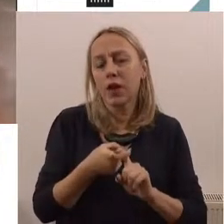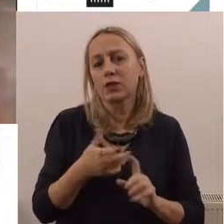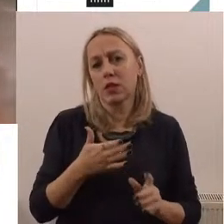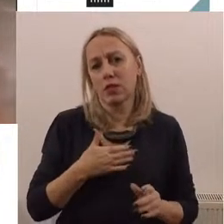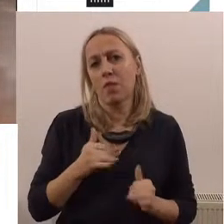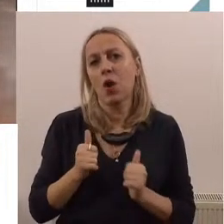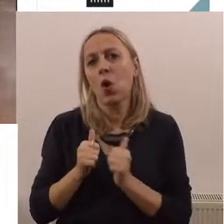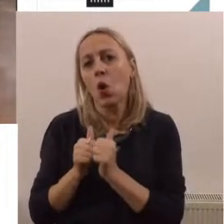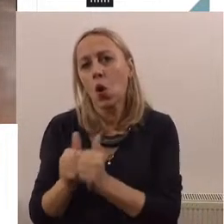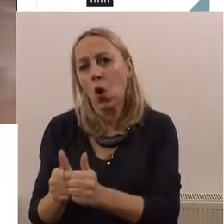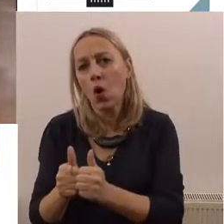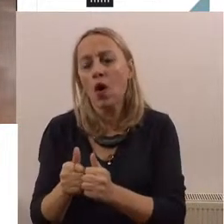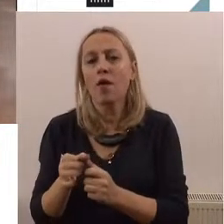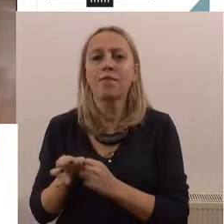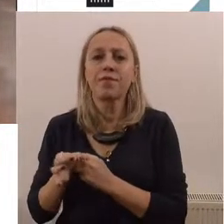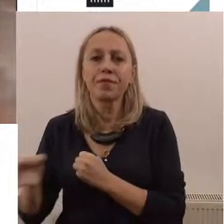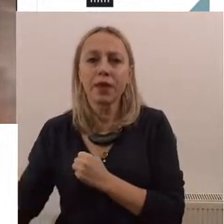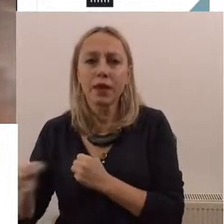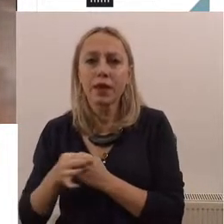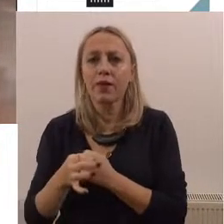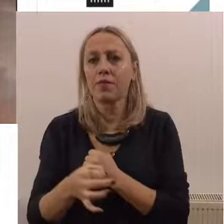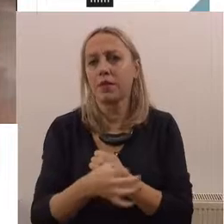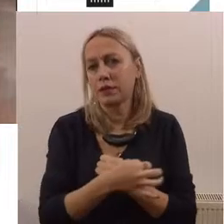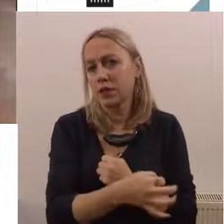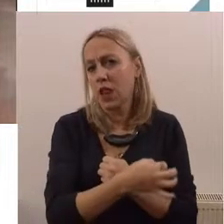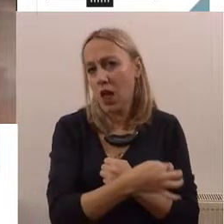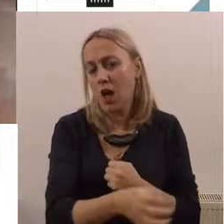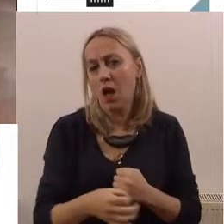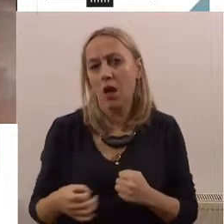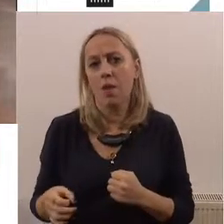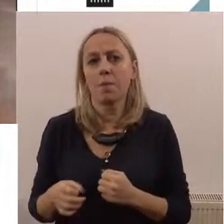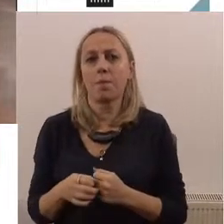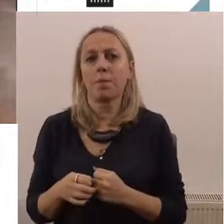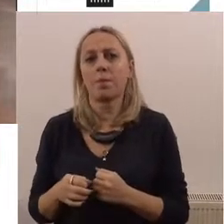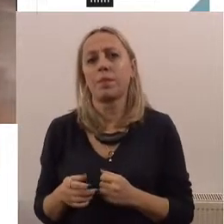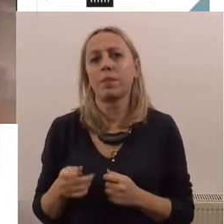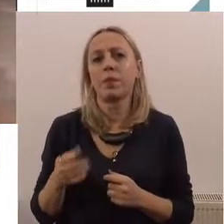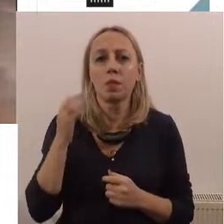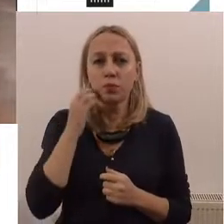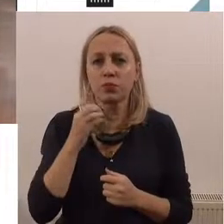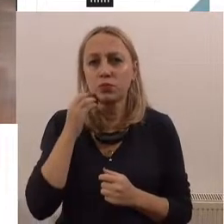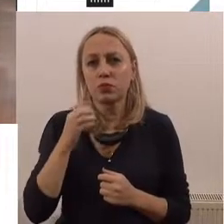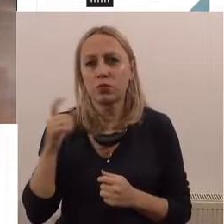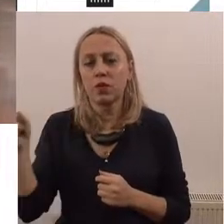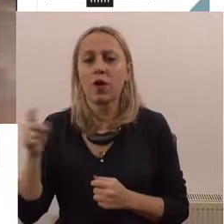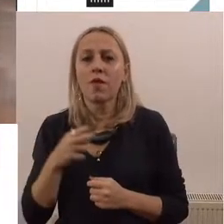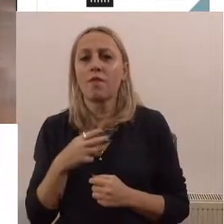We're constantly in touch with our colleagues in the branches,